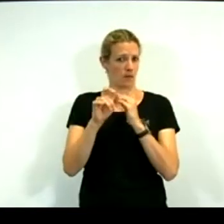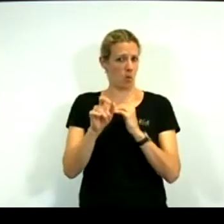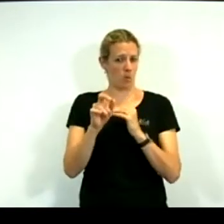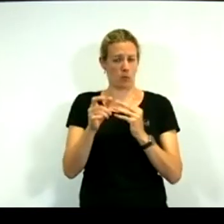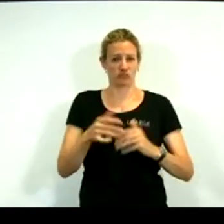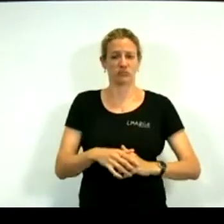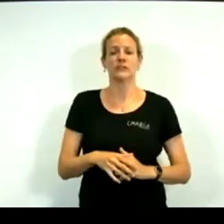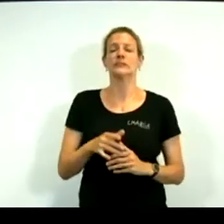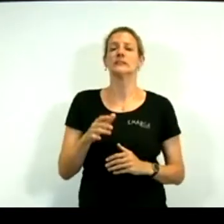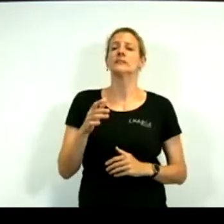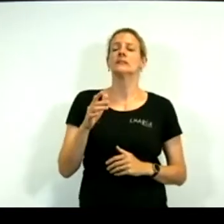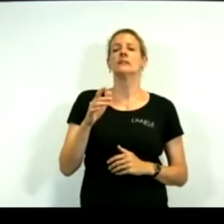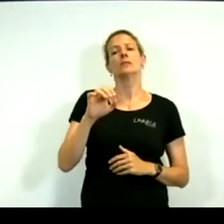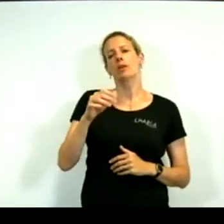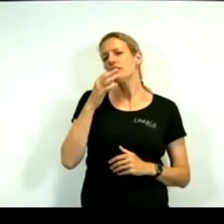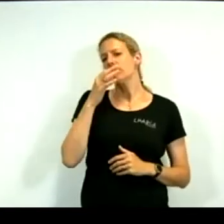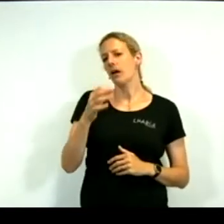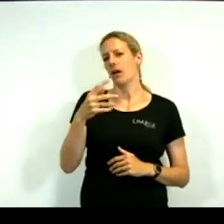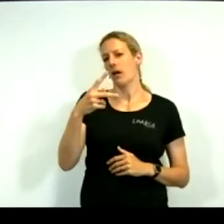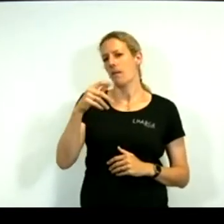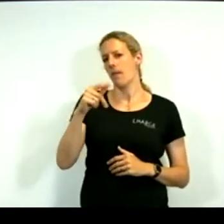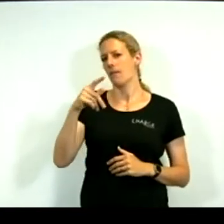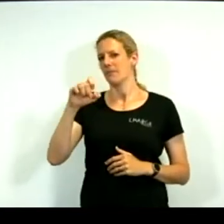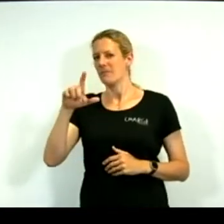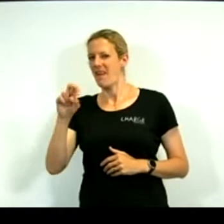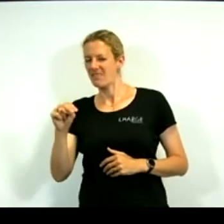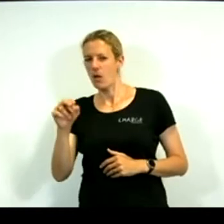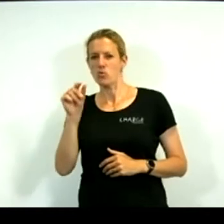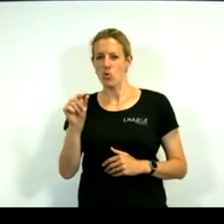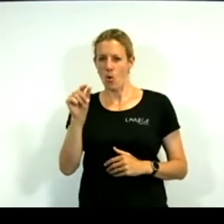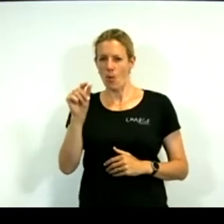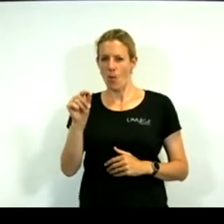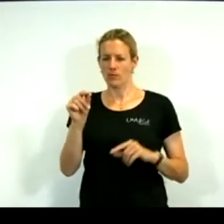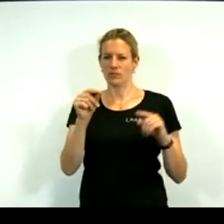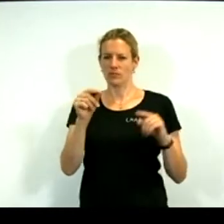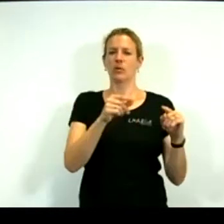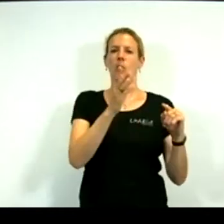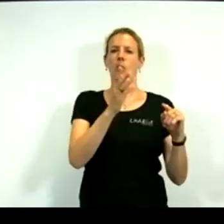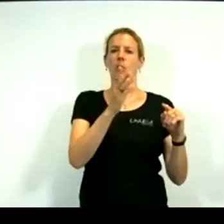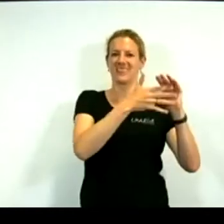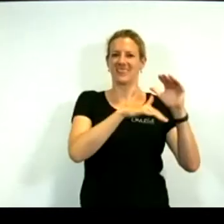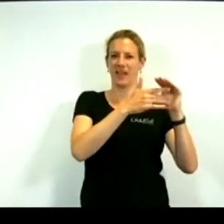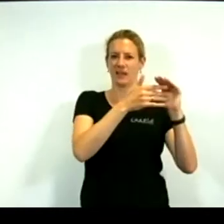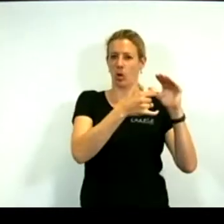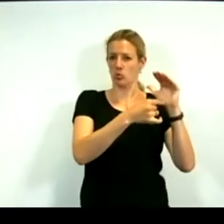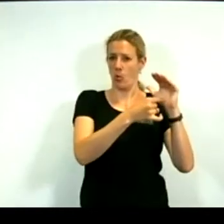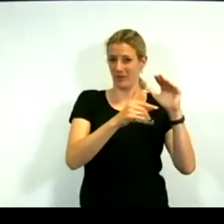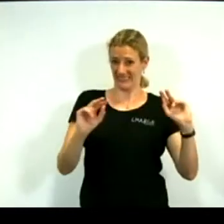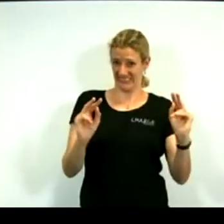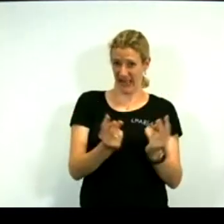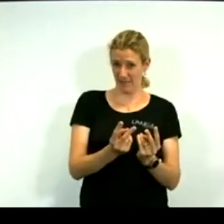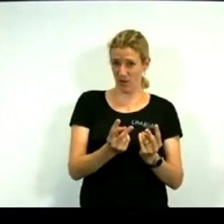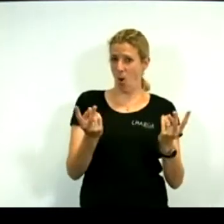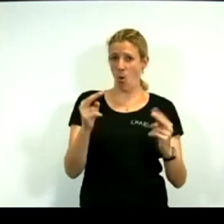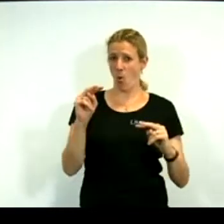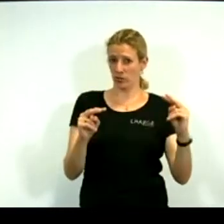question is the optic disc coloboma the same as the retinal coloboma? If